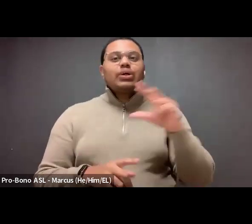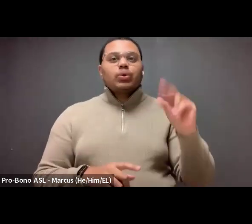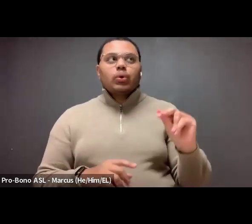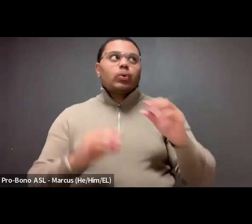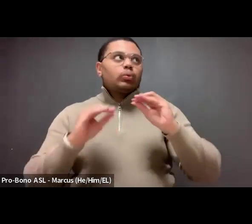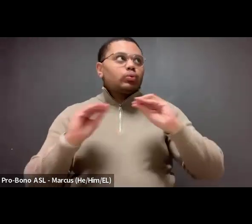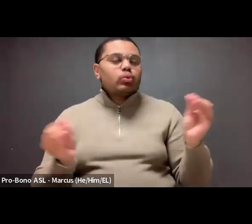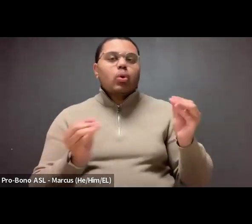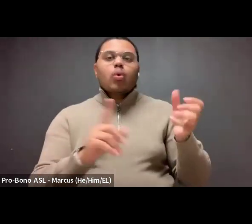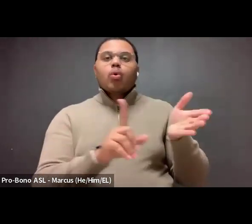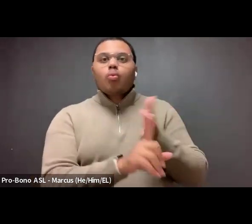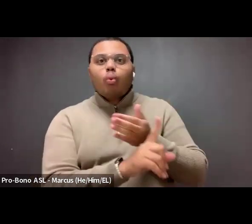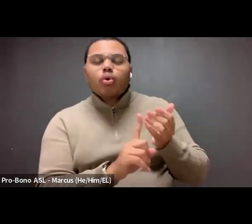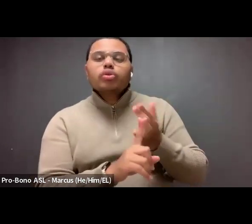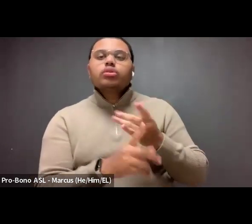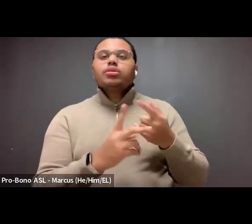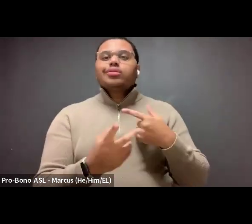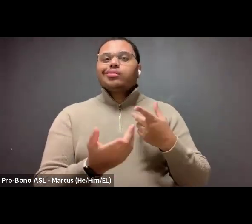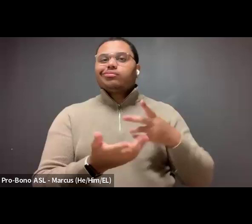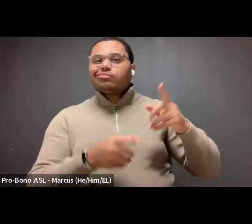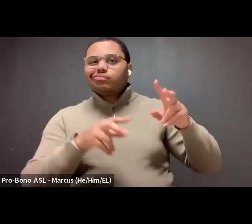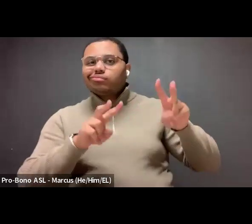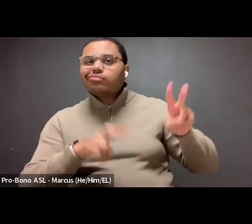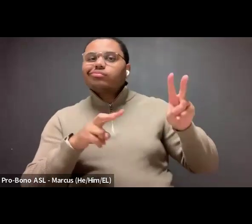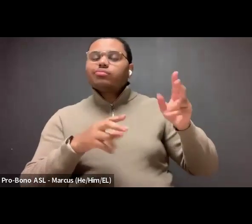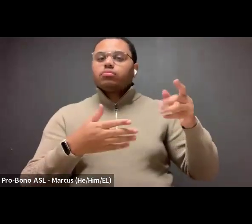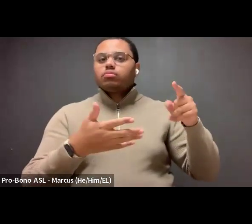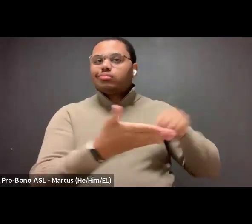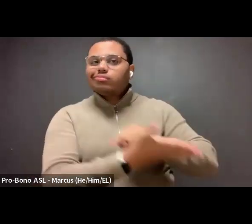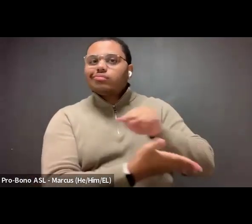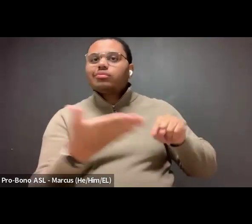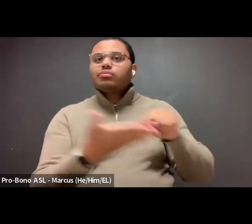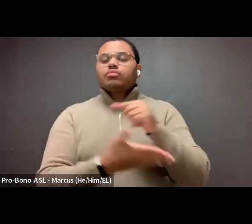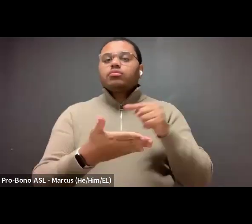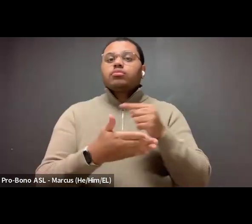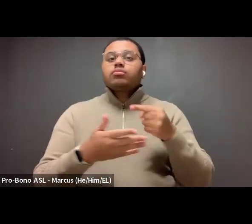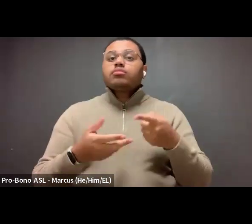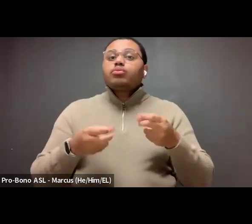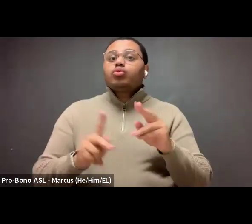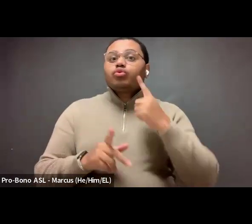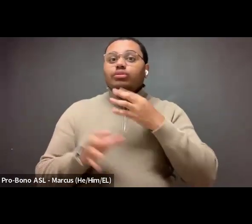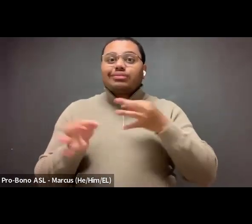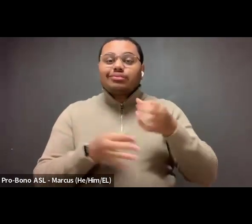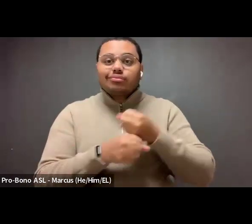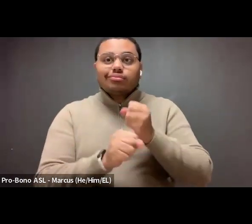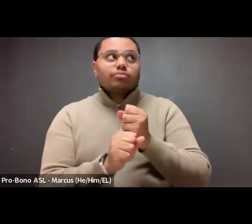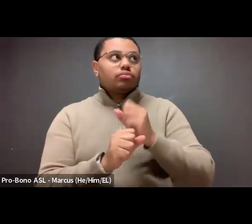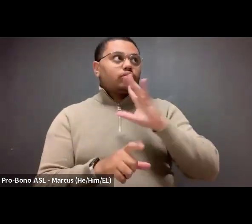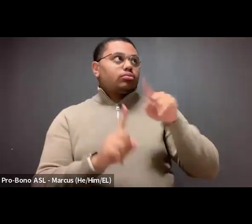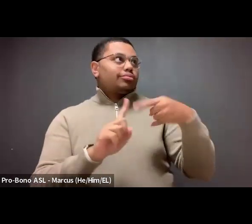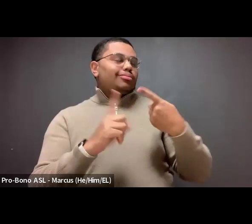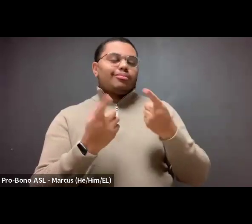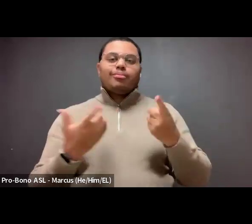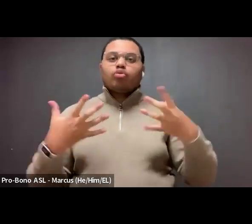privacy, and the time for decision-making. When decisions are being made about dressing rooms,